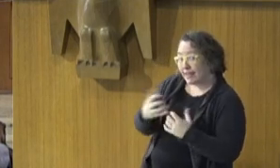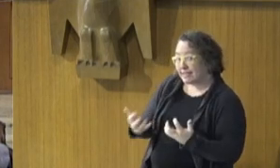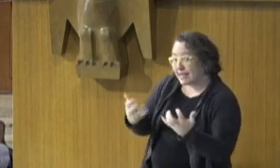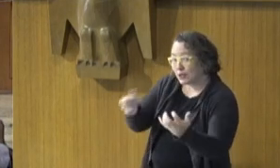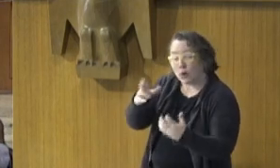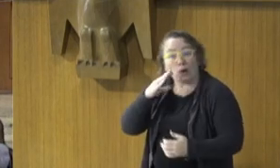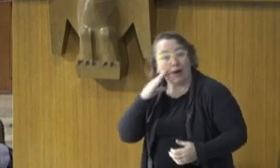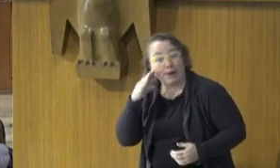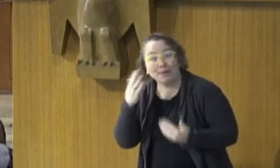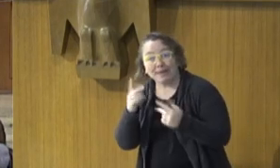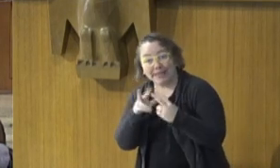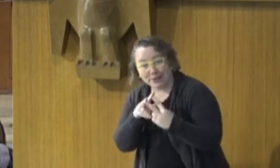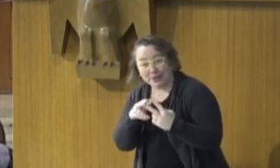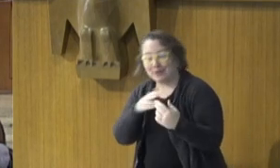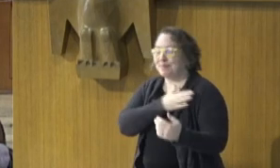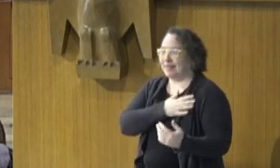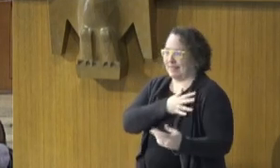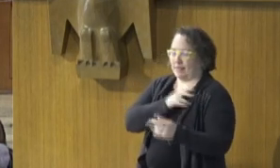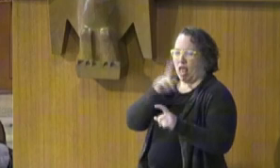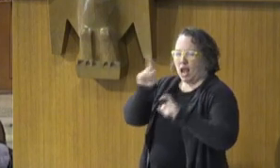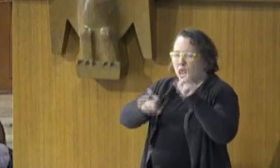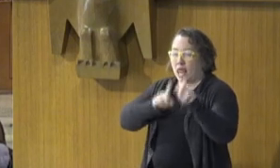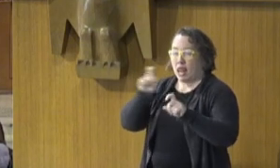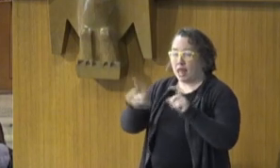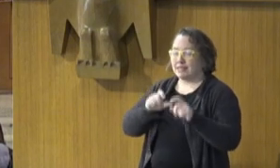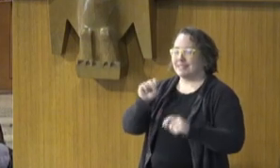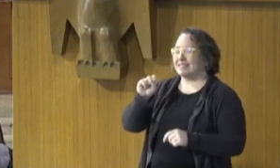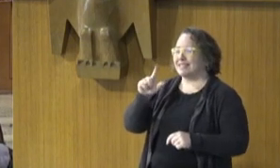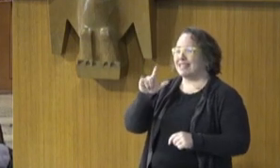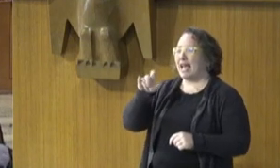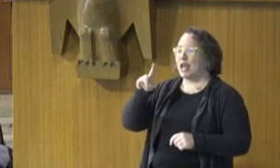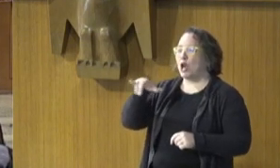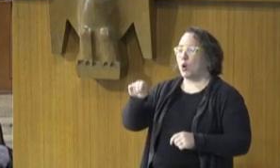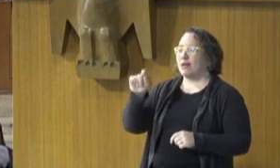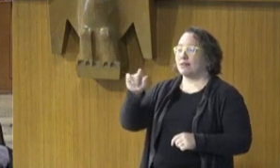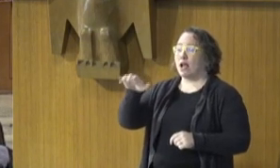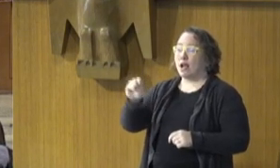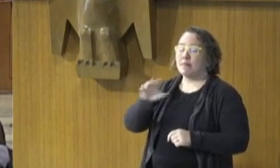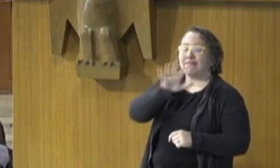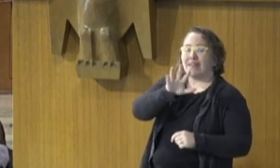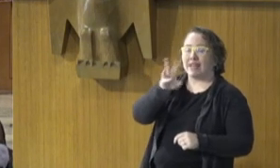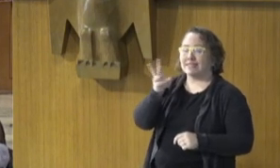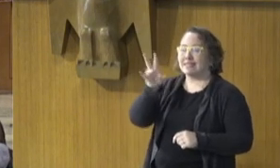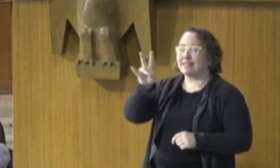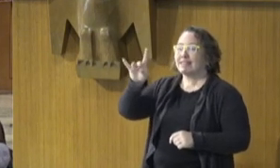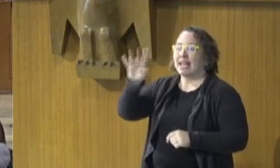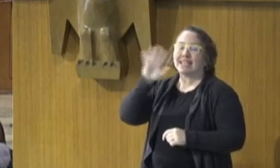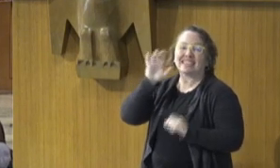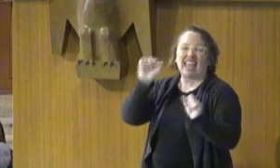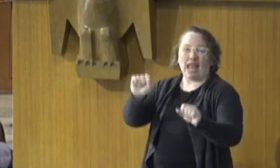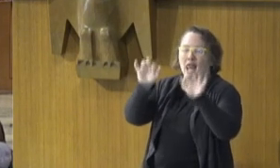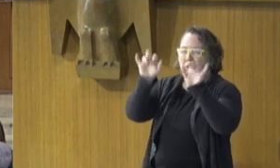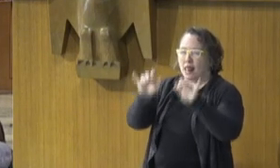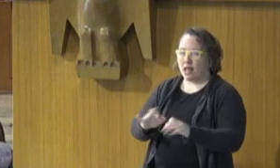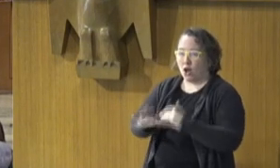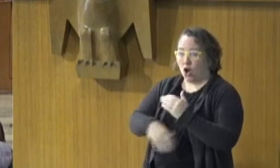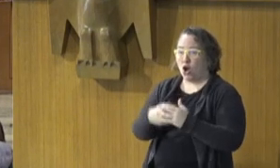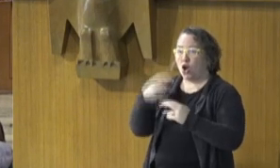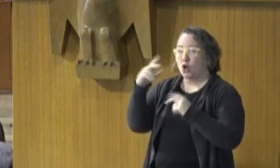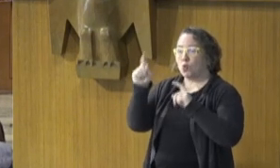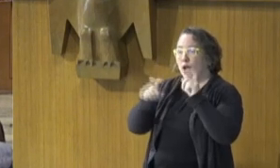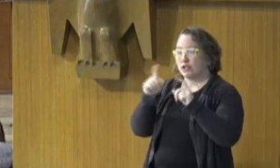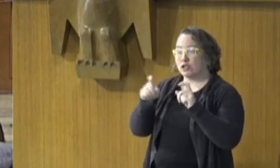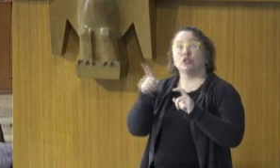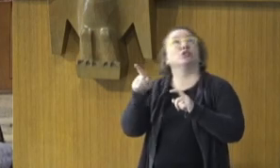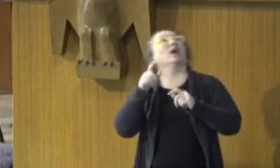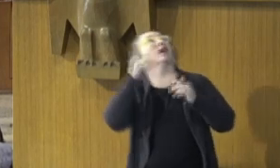home, then you can go to slido.com, type in 5678, and you'll be able to see these questions. And you